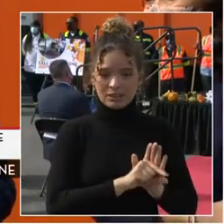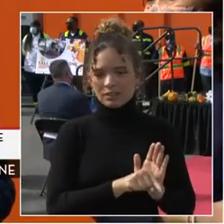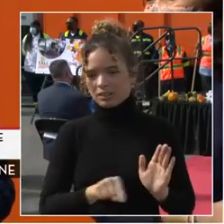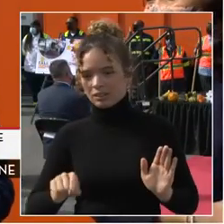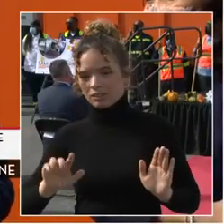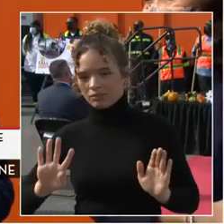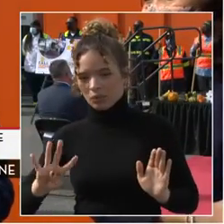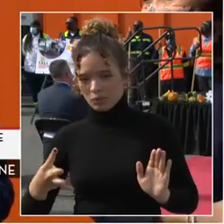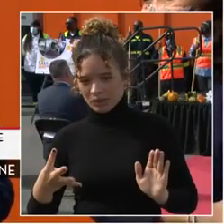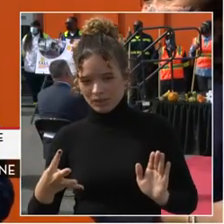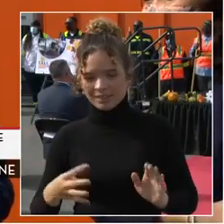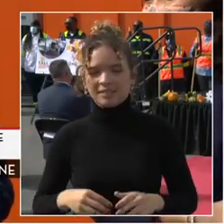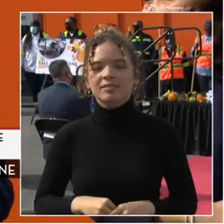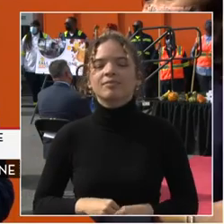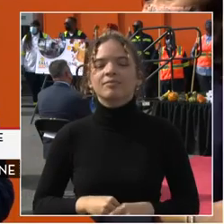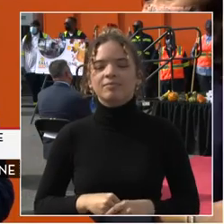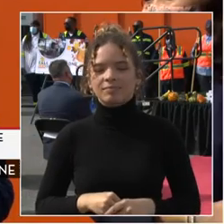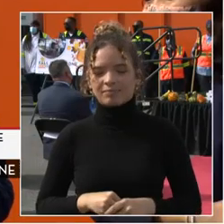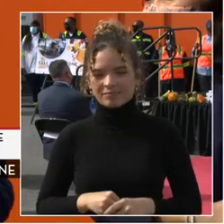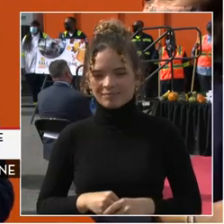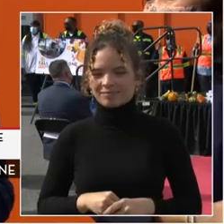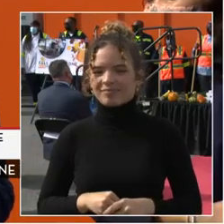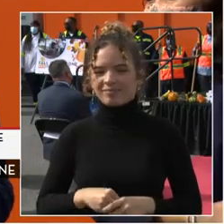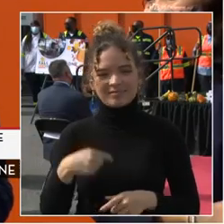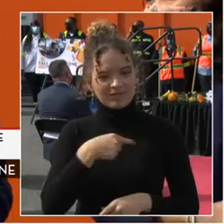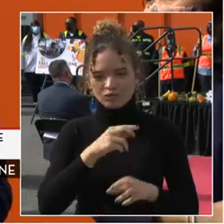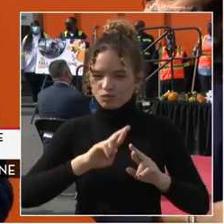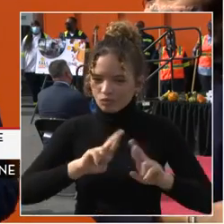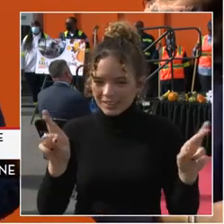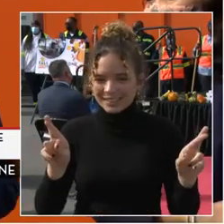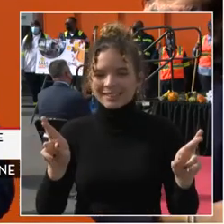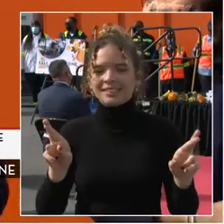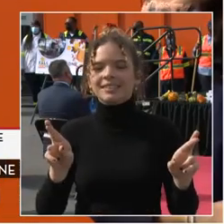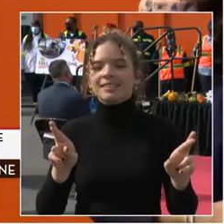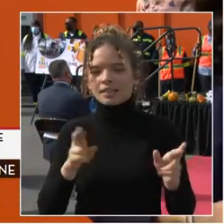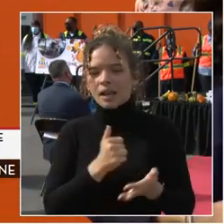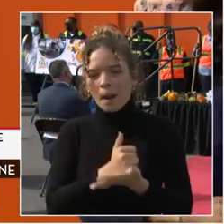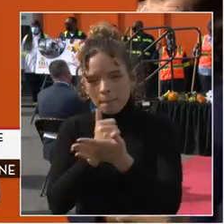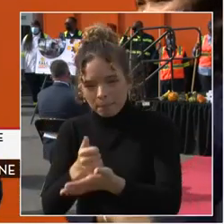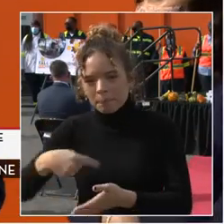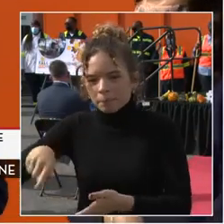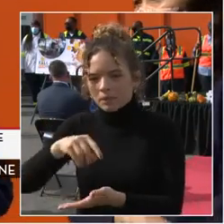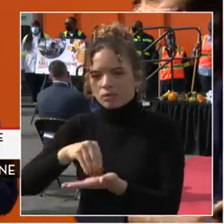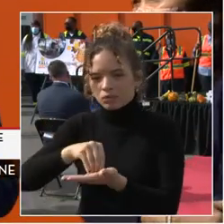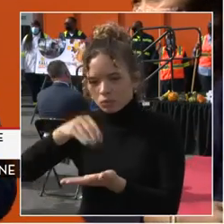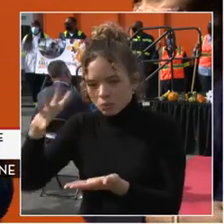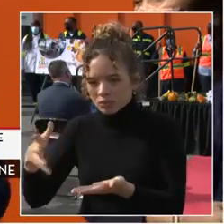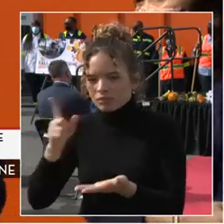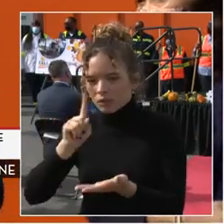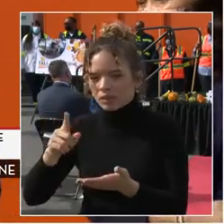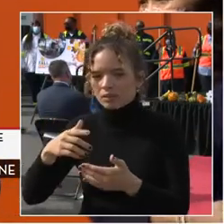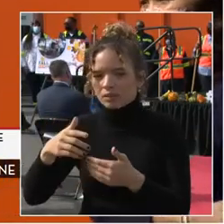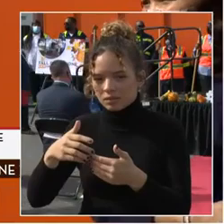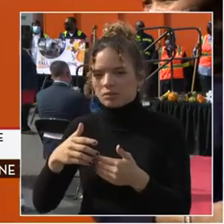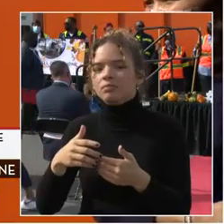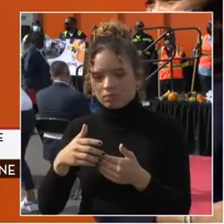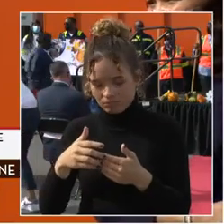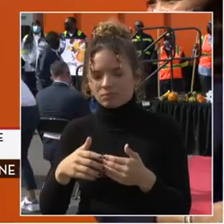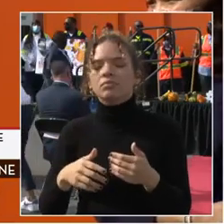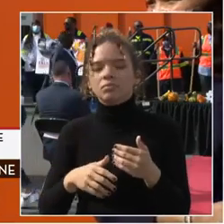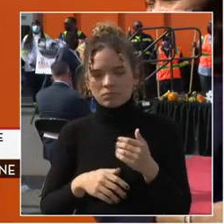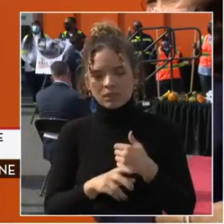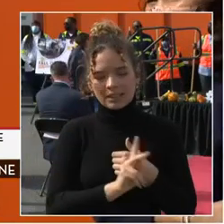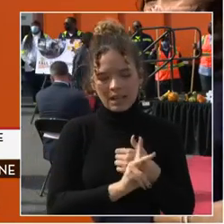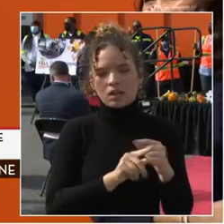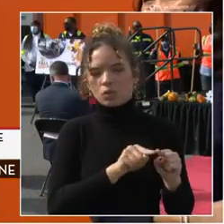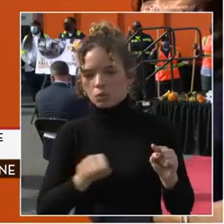kids be ready for K through 12 and laying that foundation. And I'm just really honored.